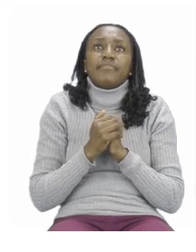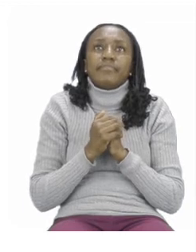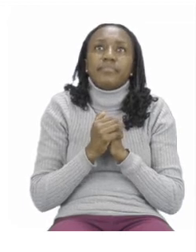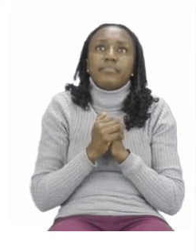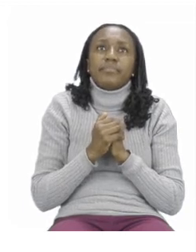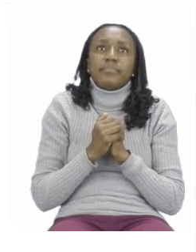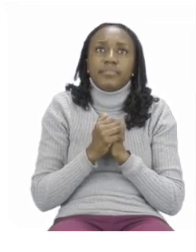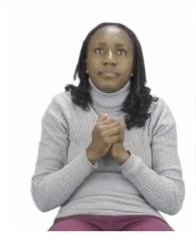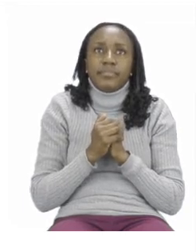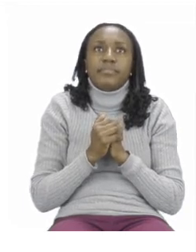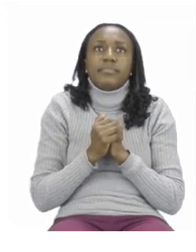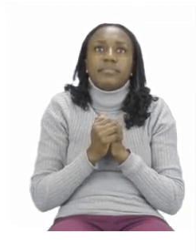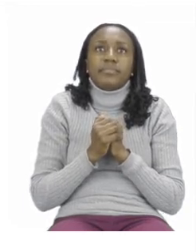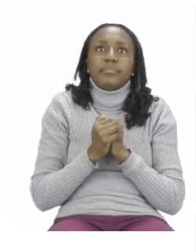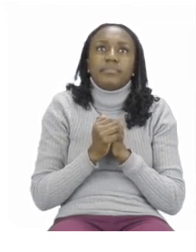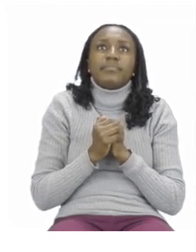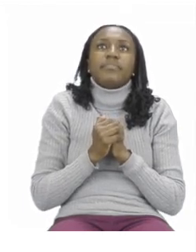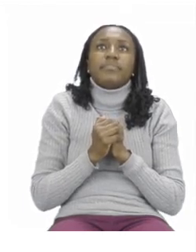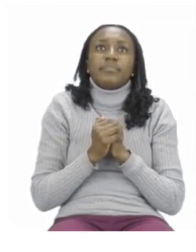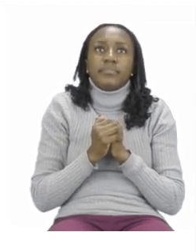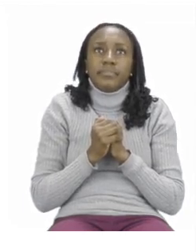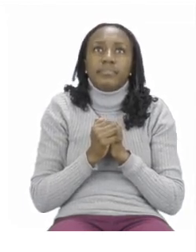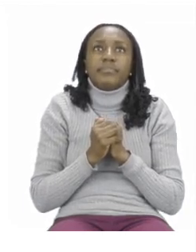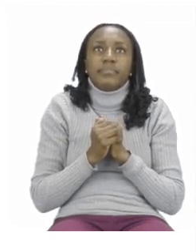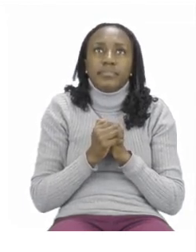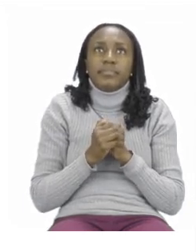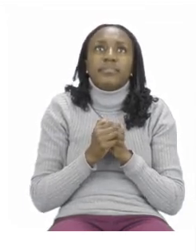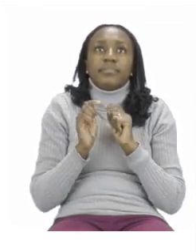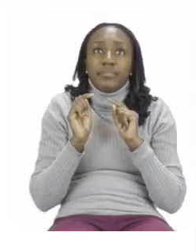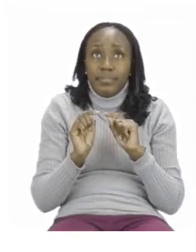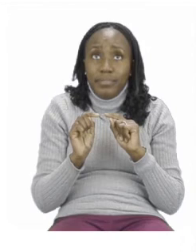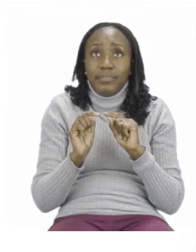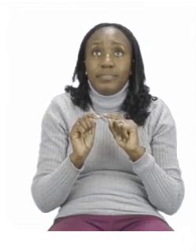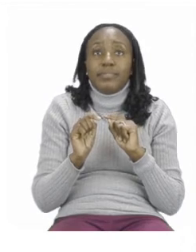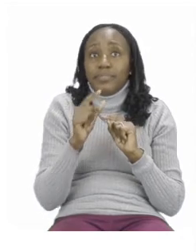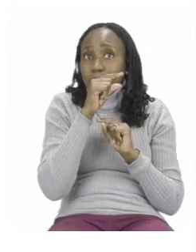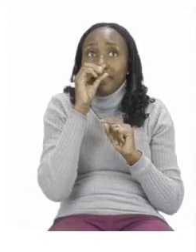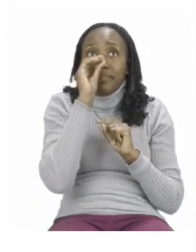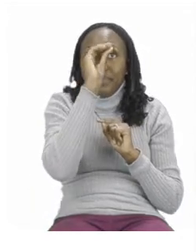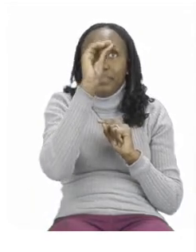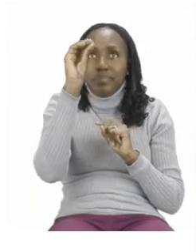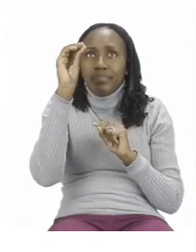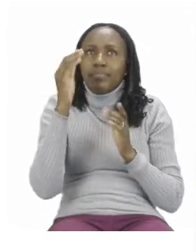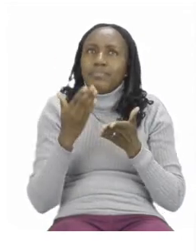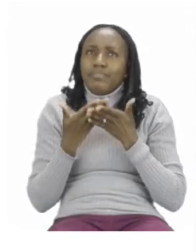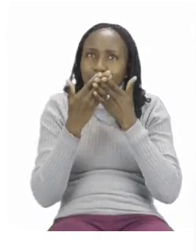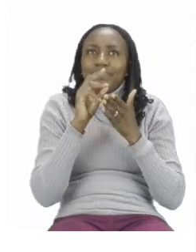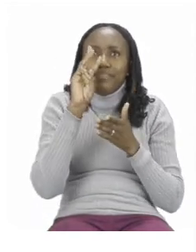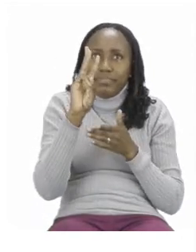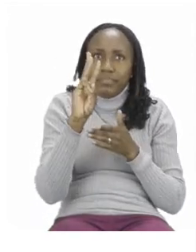are the words that we have to put to the right animal. Now I'm going to only help you with three of the